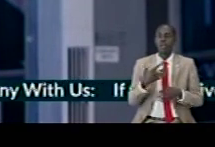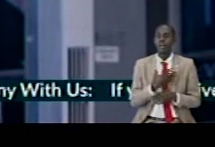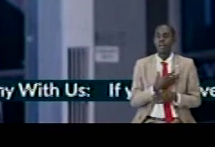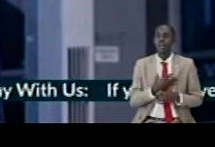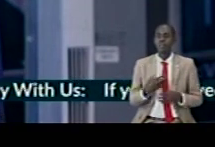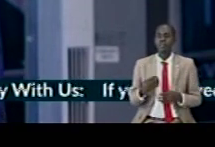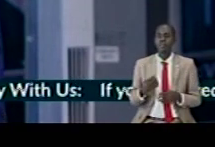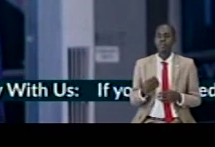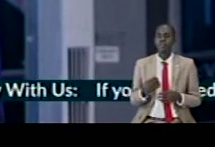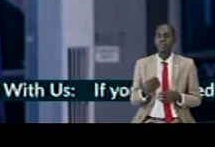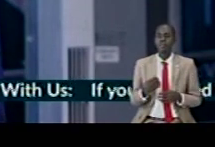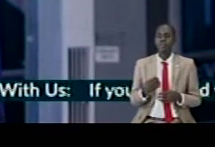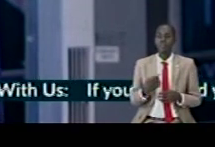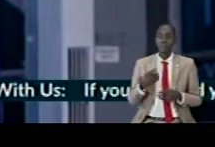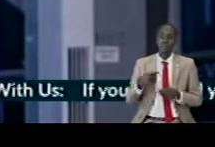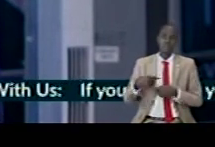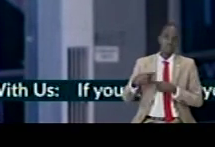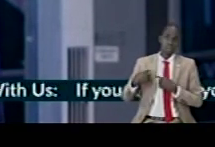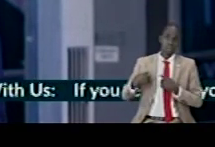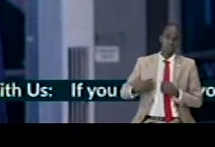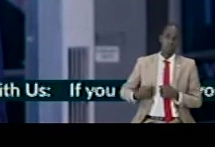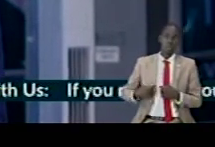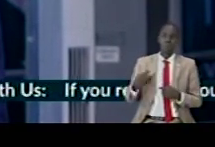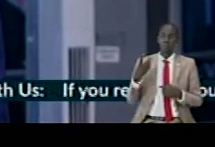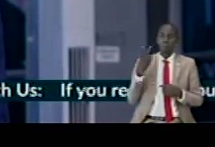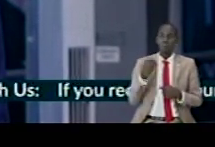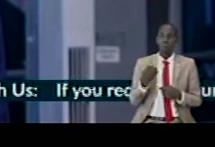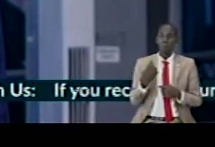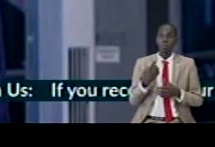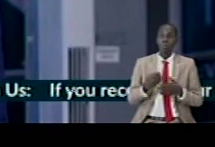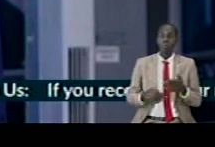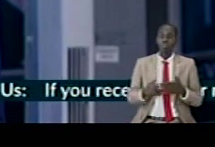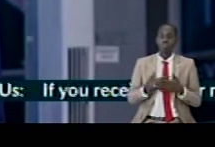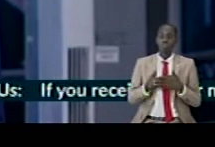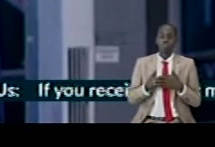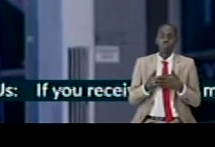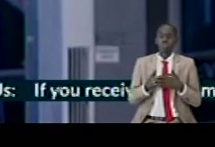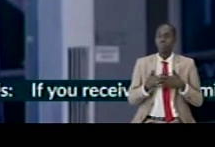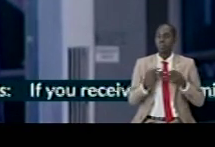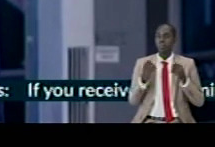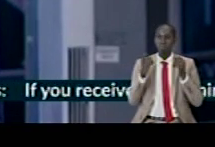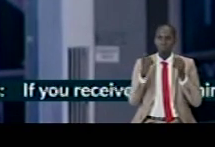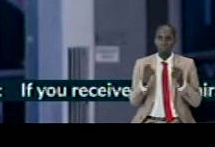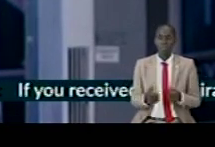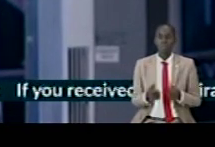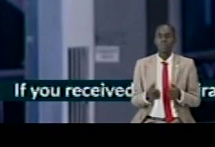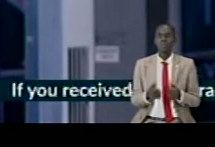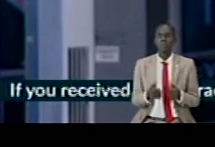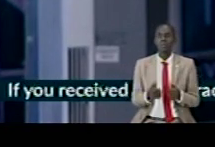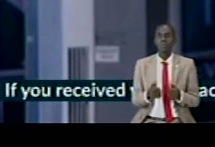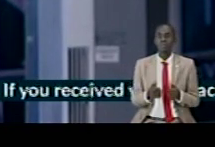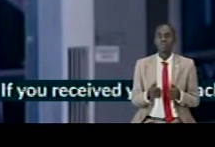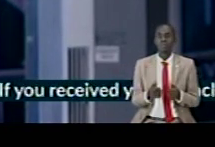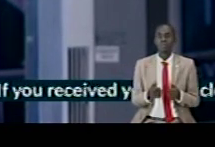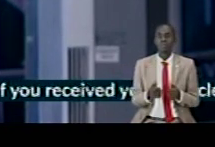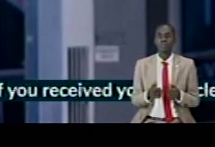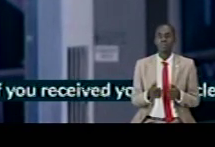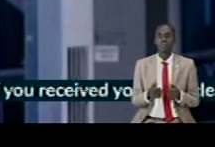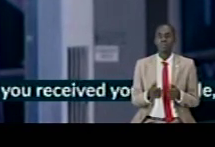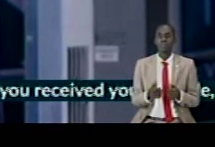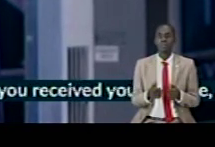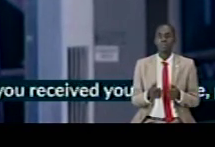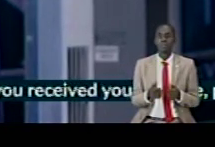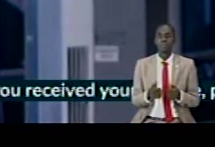my heart was beating as somebody that I've cried for long. I've been